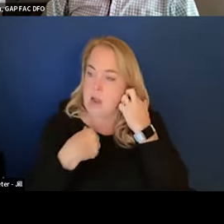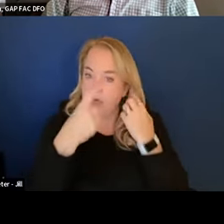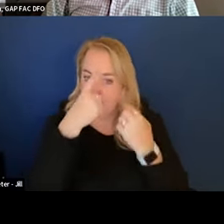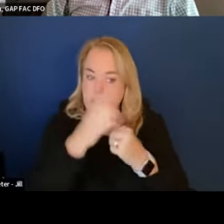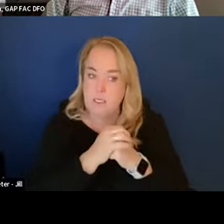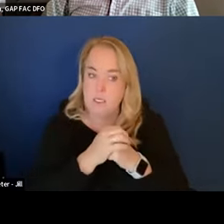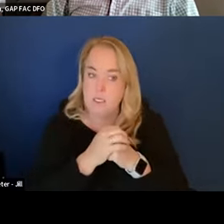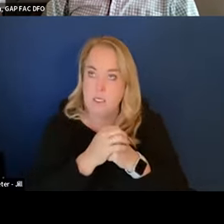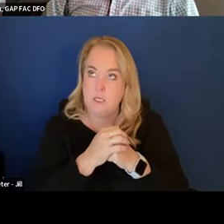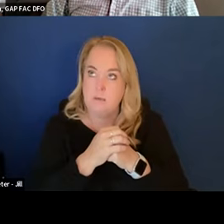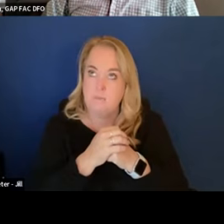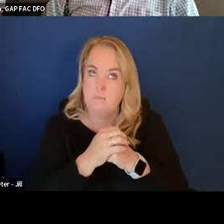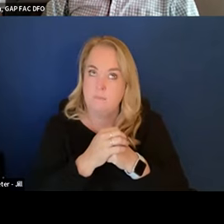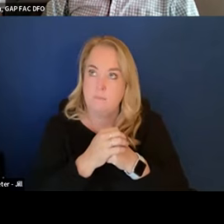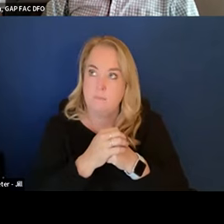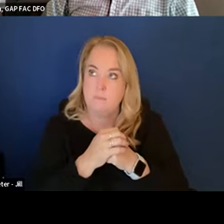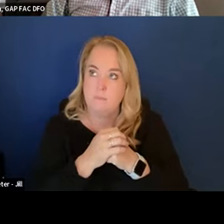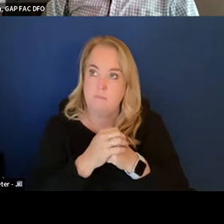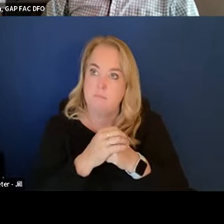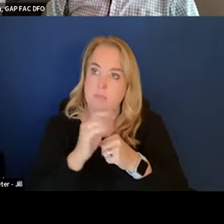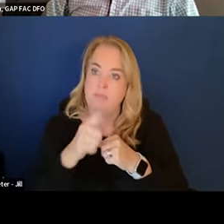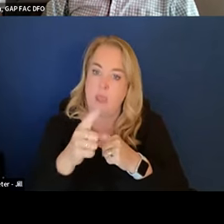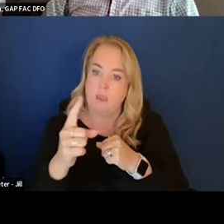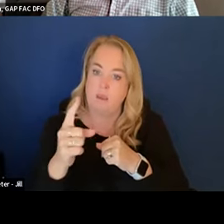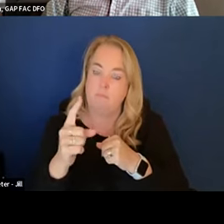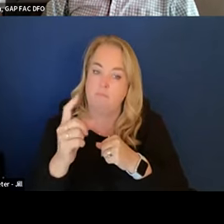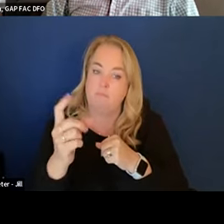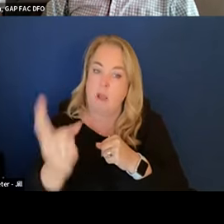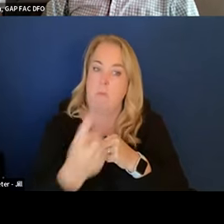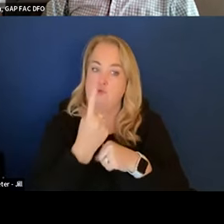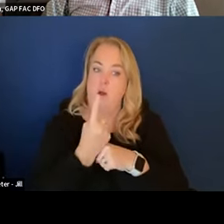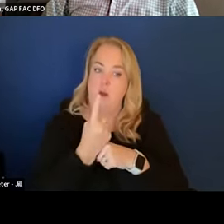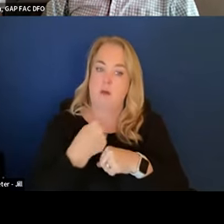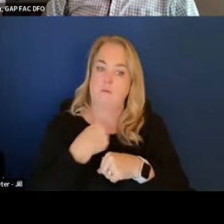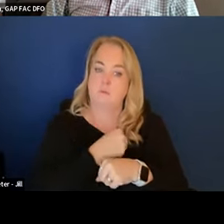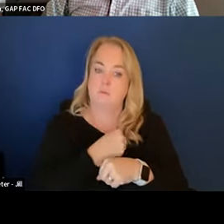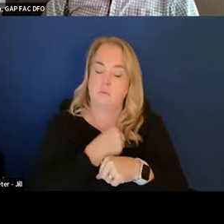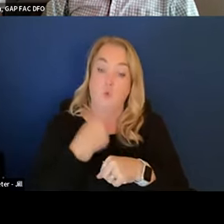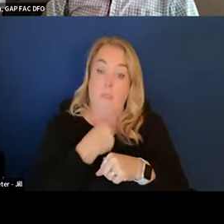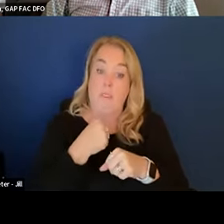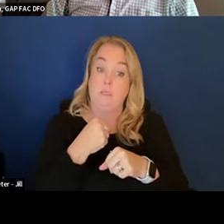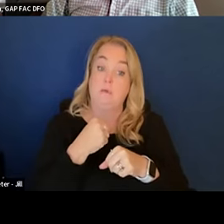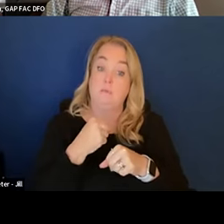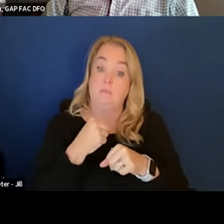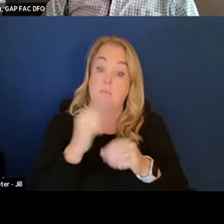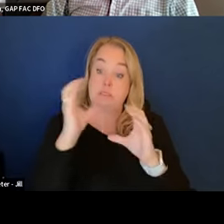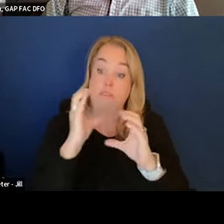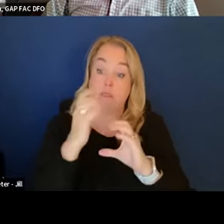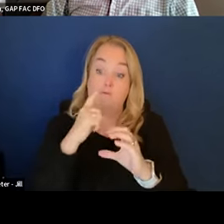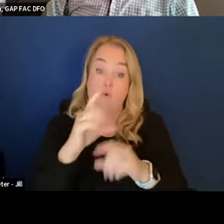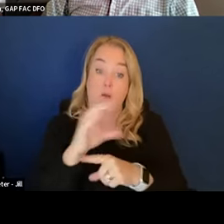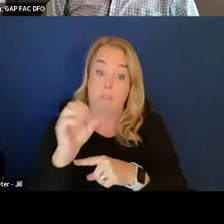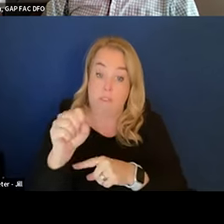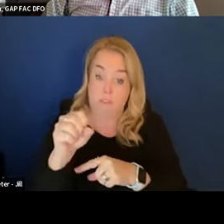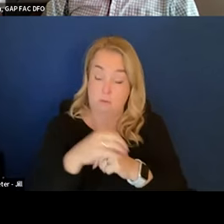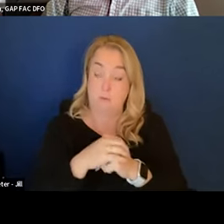those, they come to us quite frankly. We seek out companies,